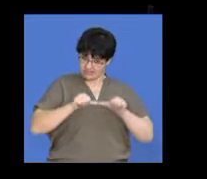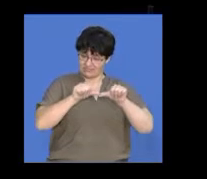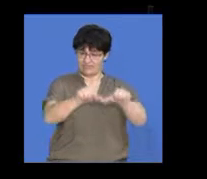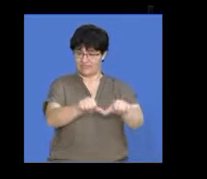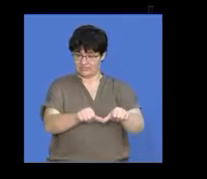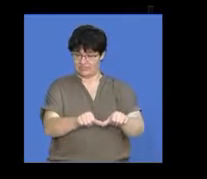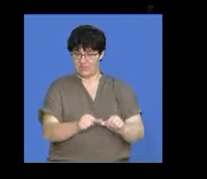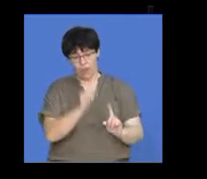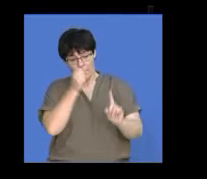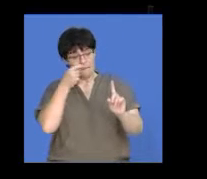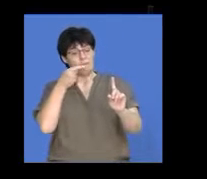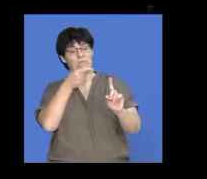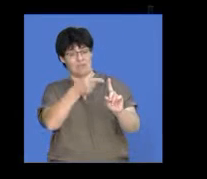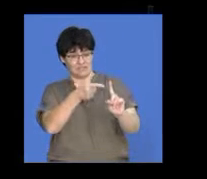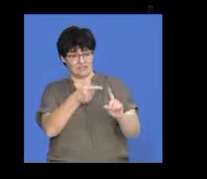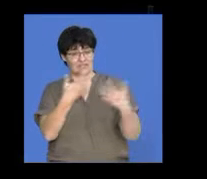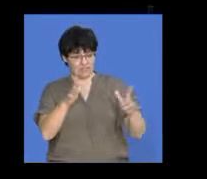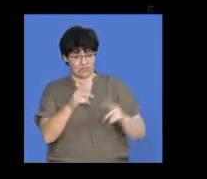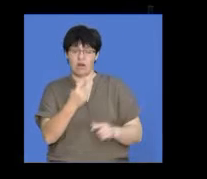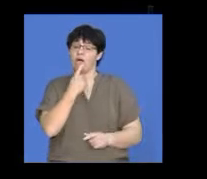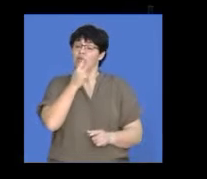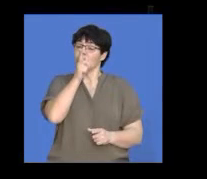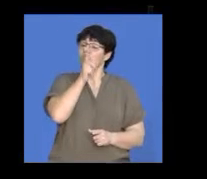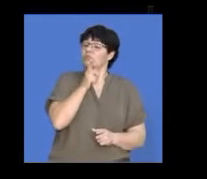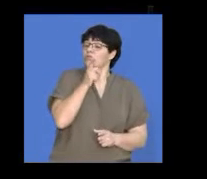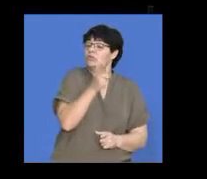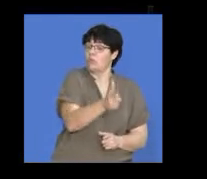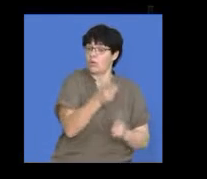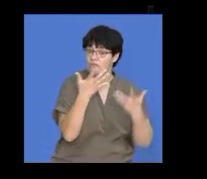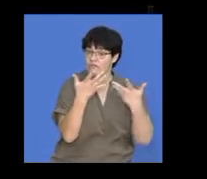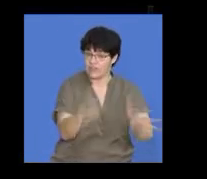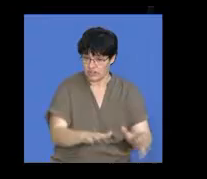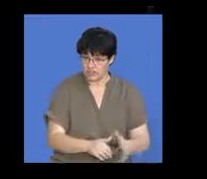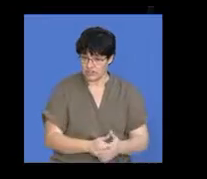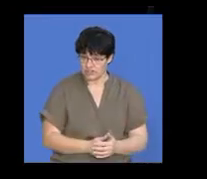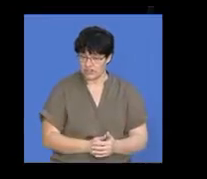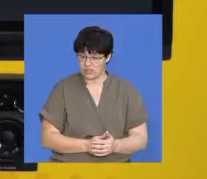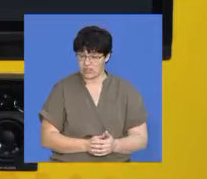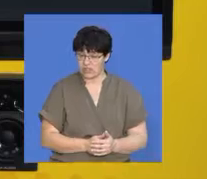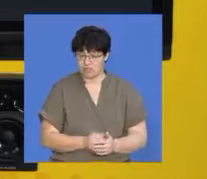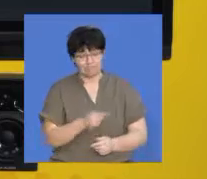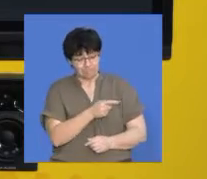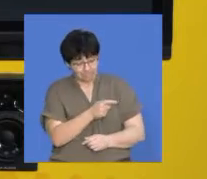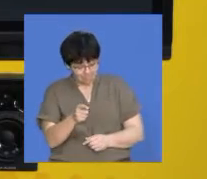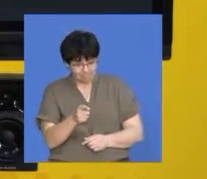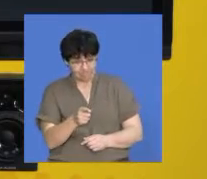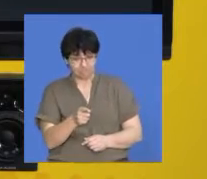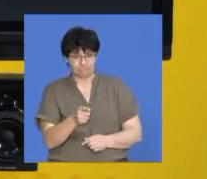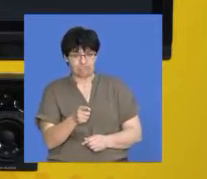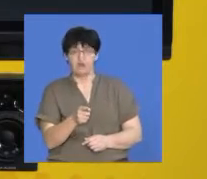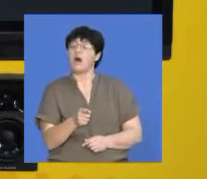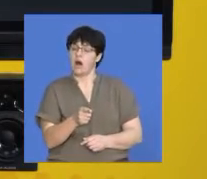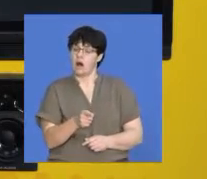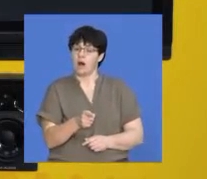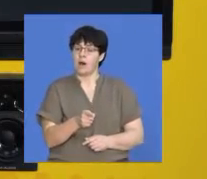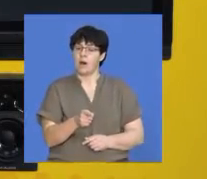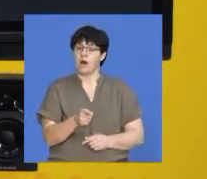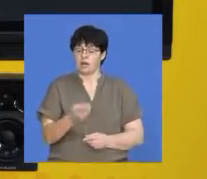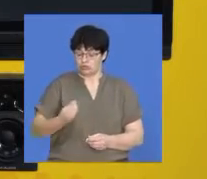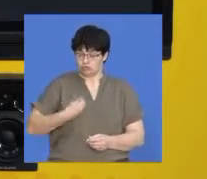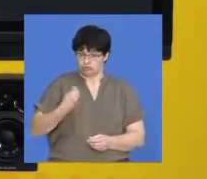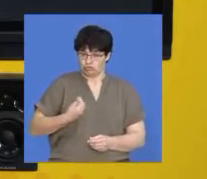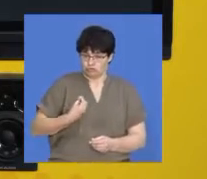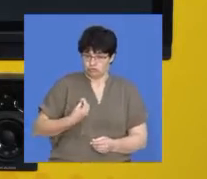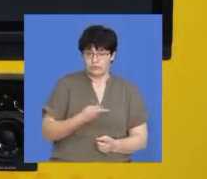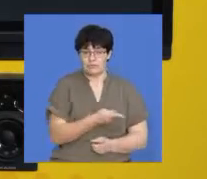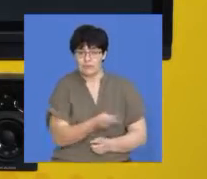the purpose of this. I've already told you that yes, they were giving people and young